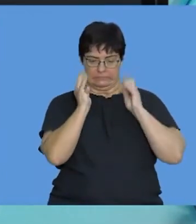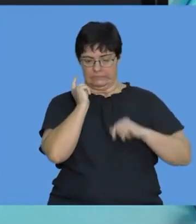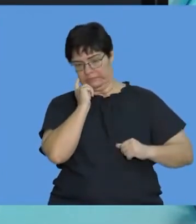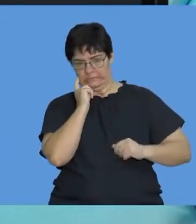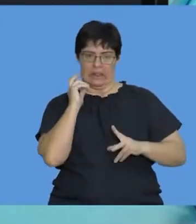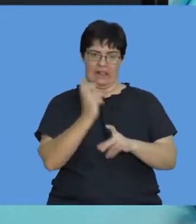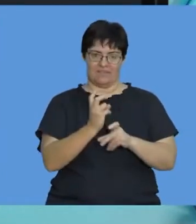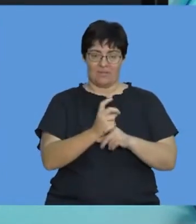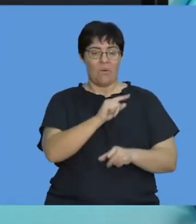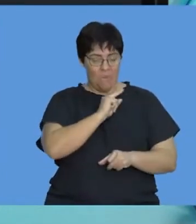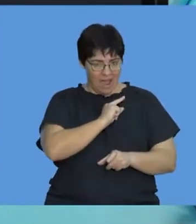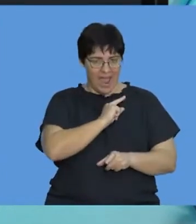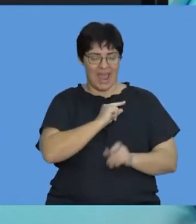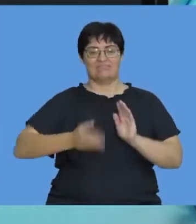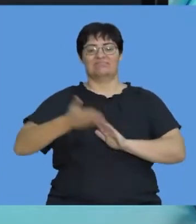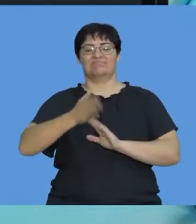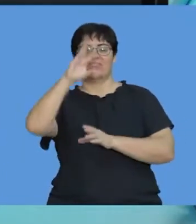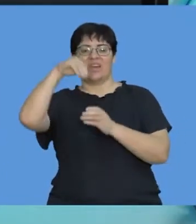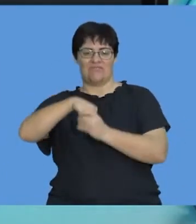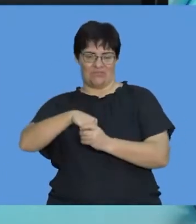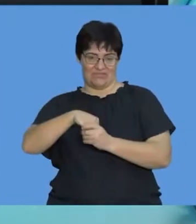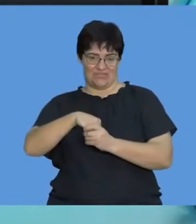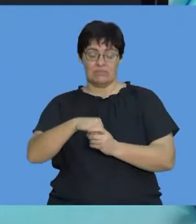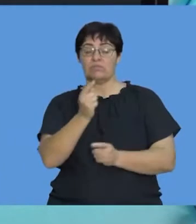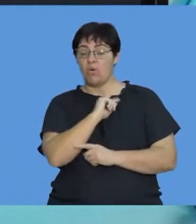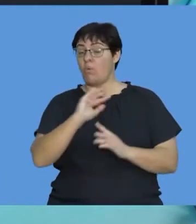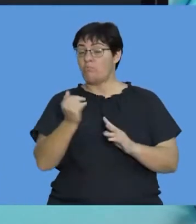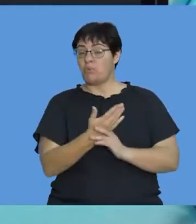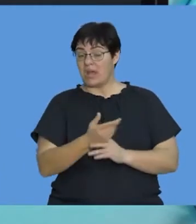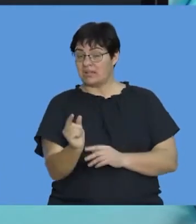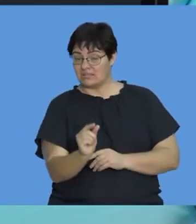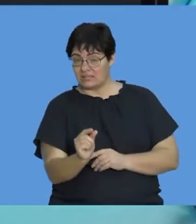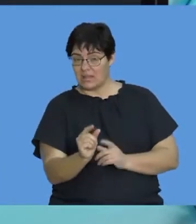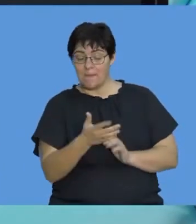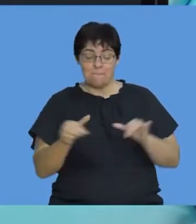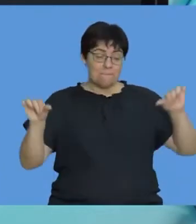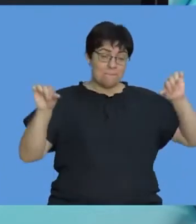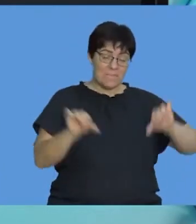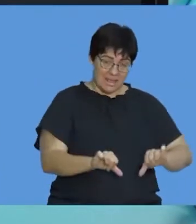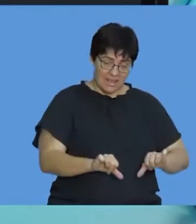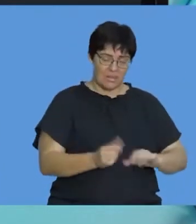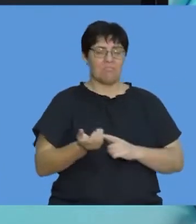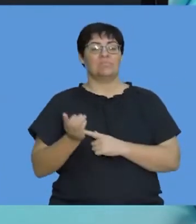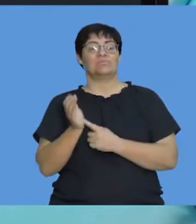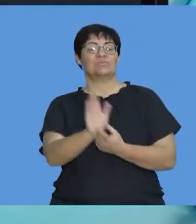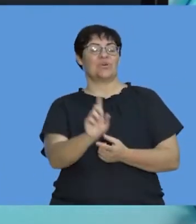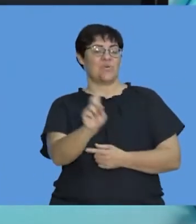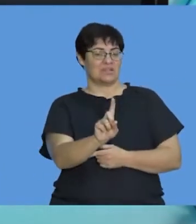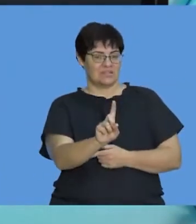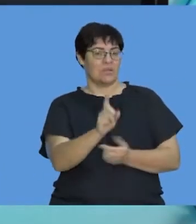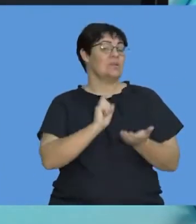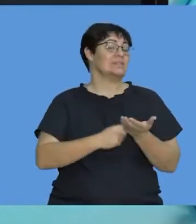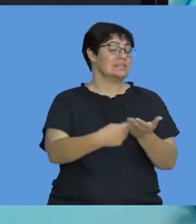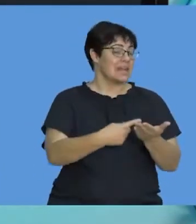had acceleration in it. So we're going to take a short break. When we come back, I'm going to show you, or we're going to talk